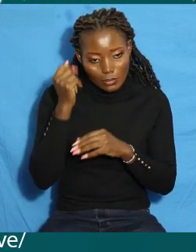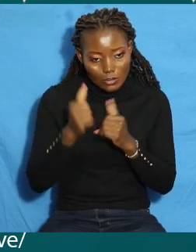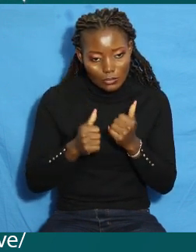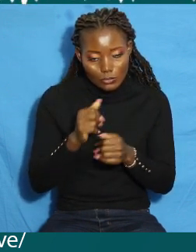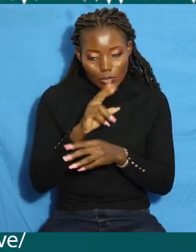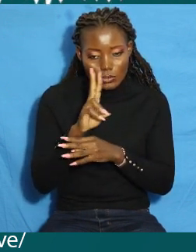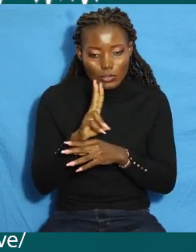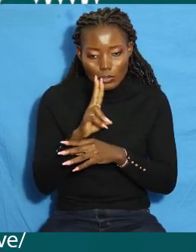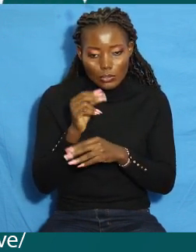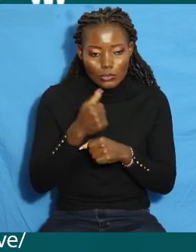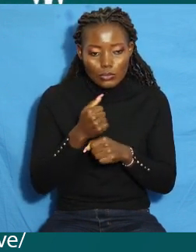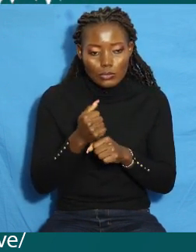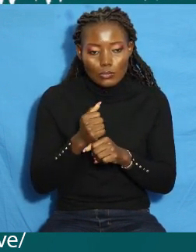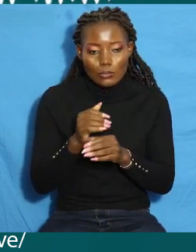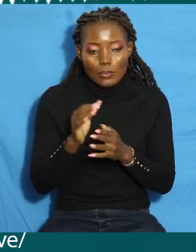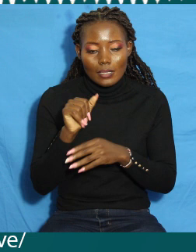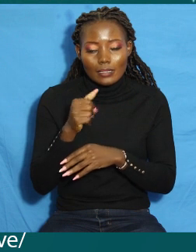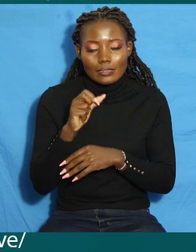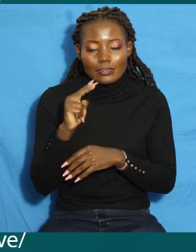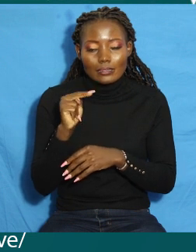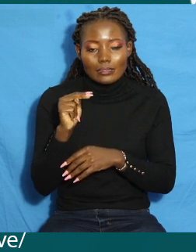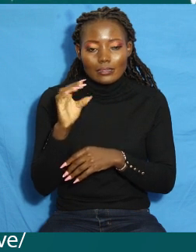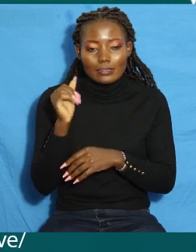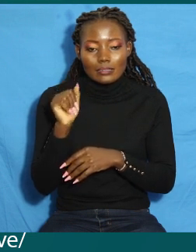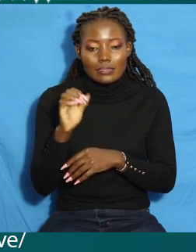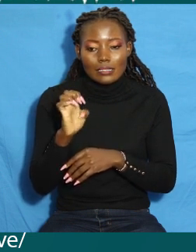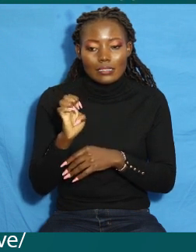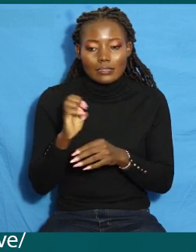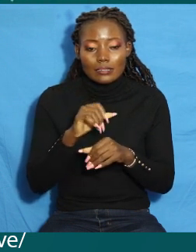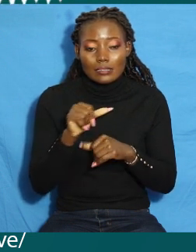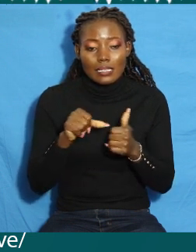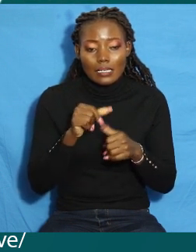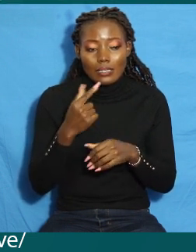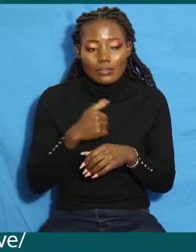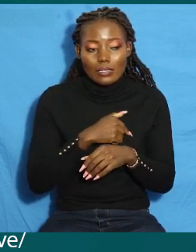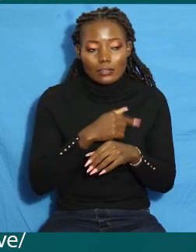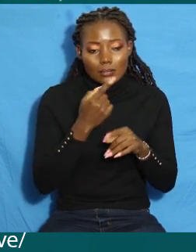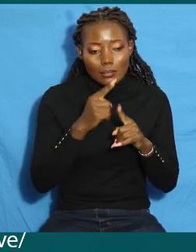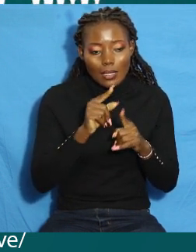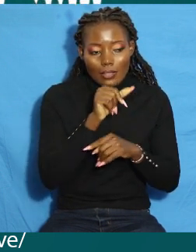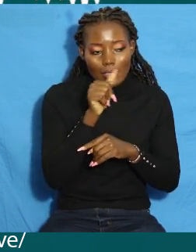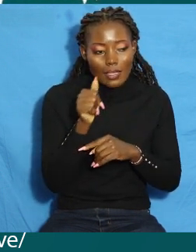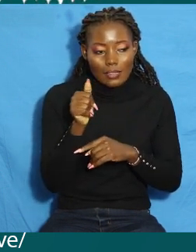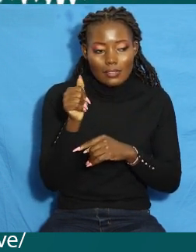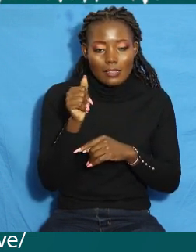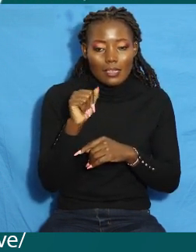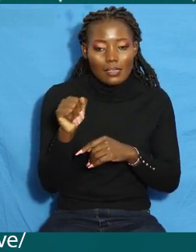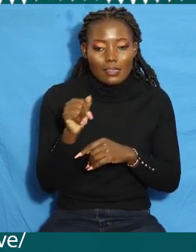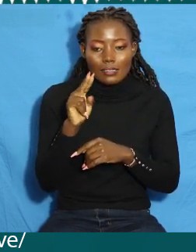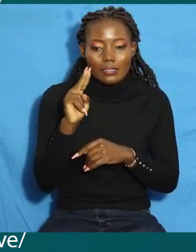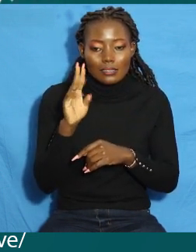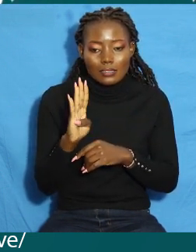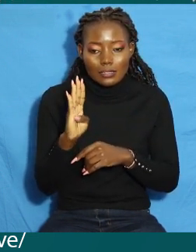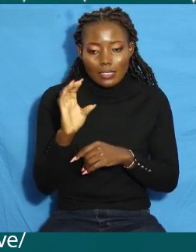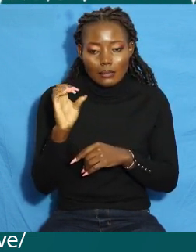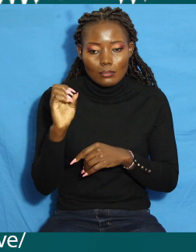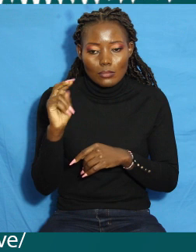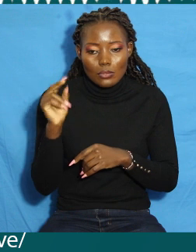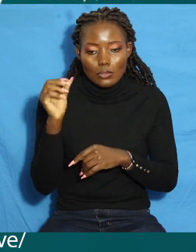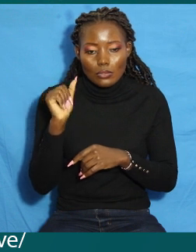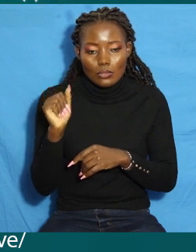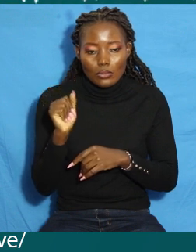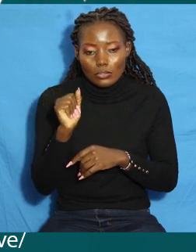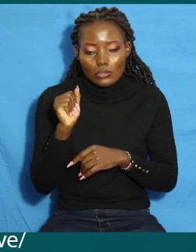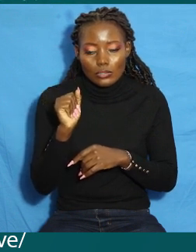make sense around us. While the subconscious mind is based on our beliefs, how we interpret